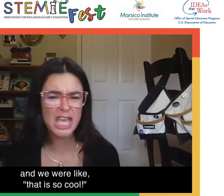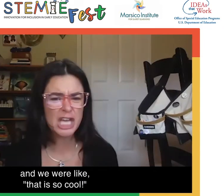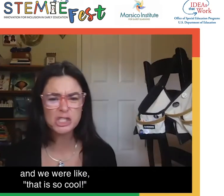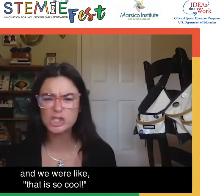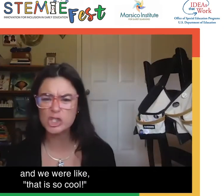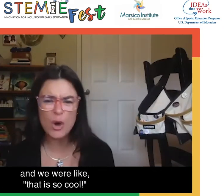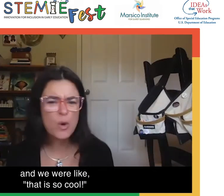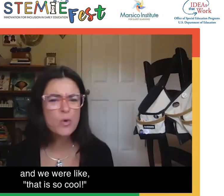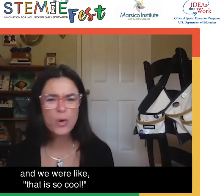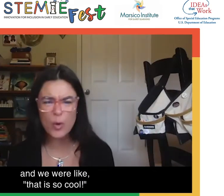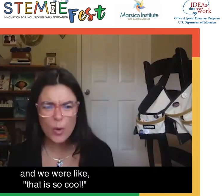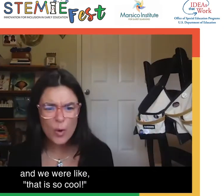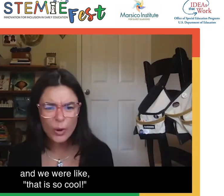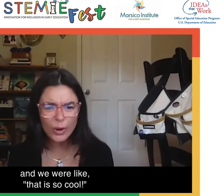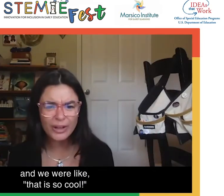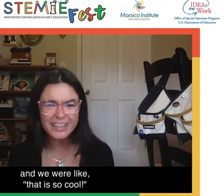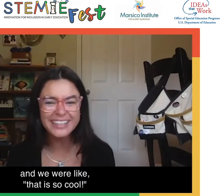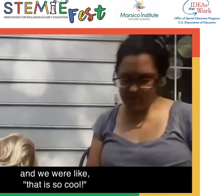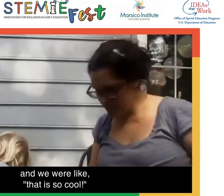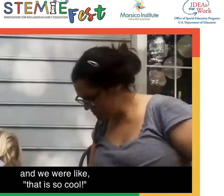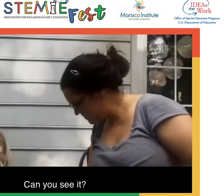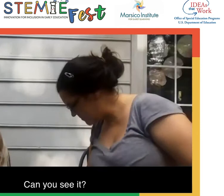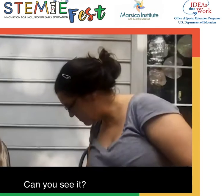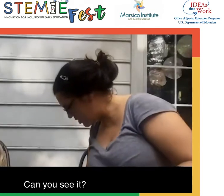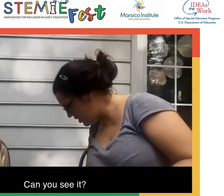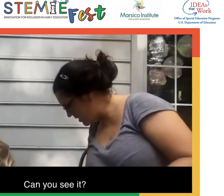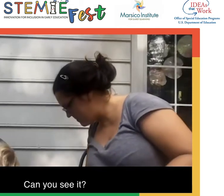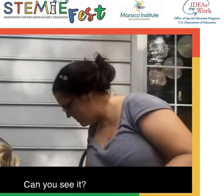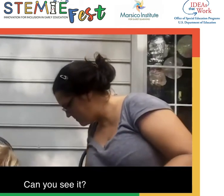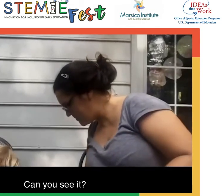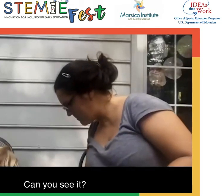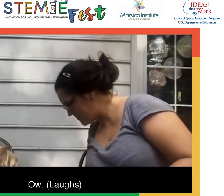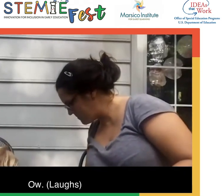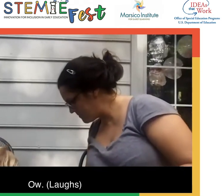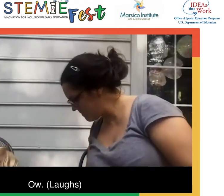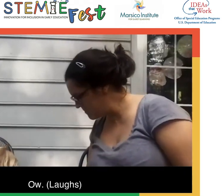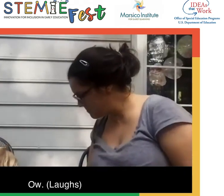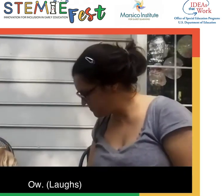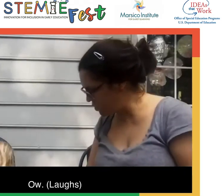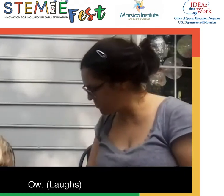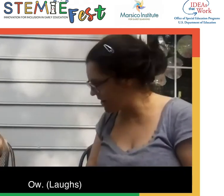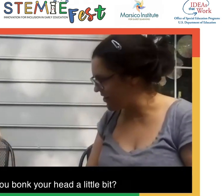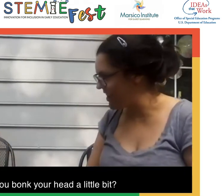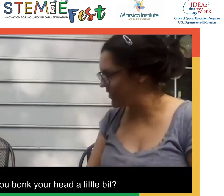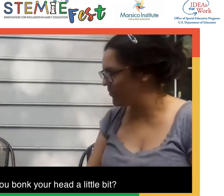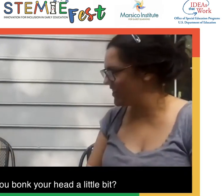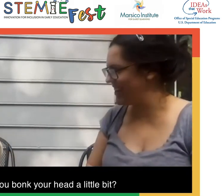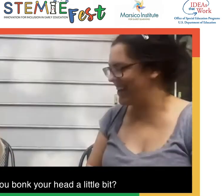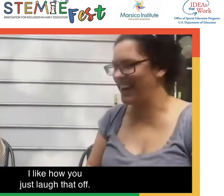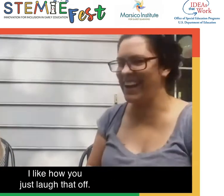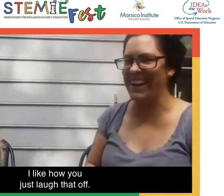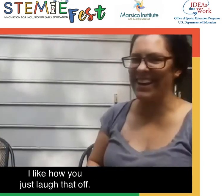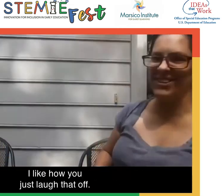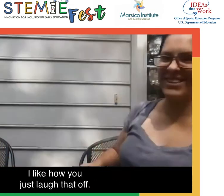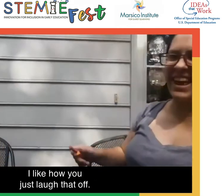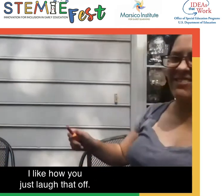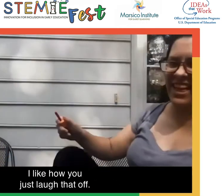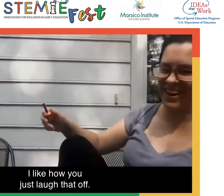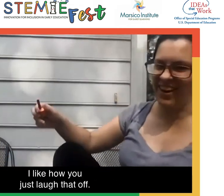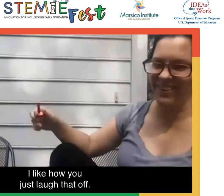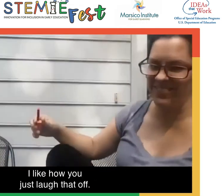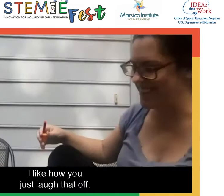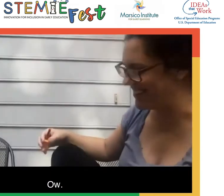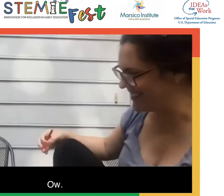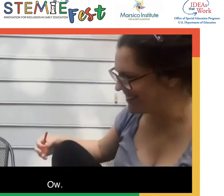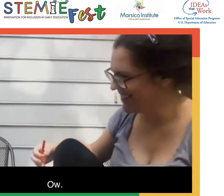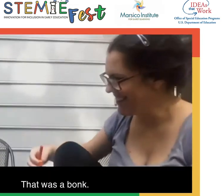we were like, that is so cool! Can you see it? Ow! You bonked your head a little bit. I like how you just laughed